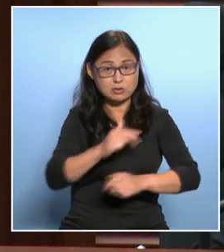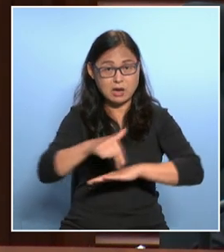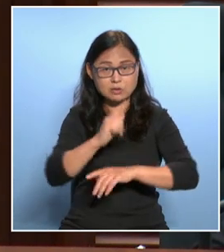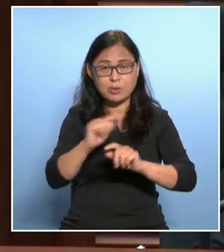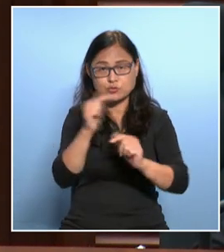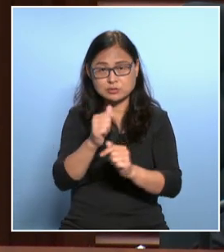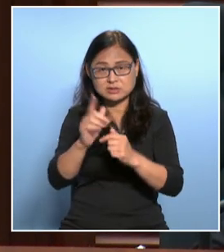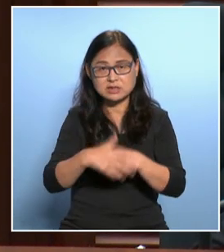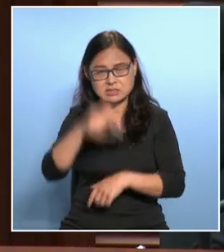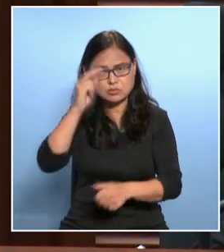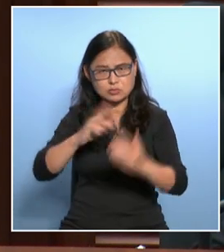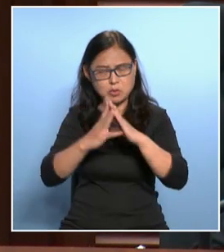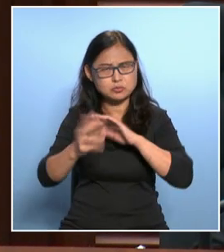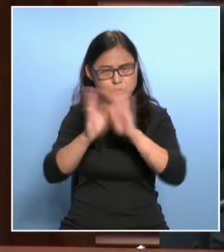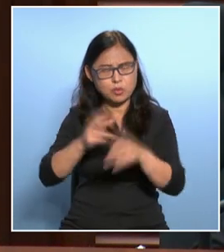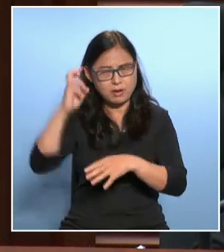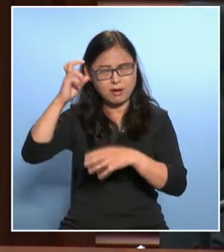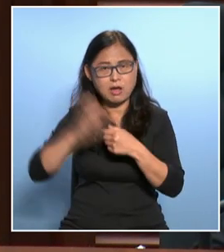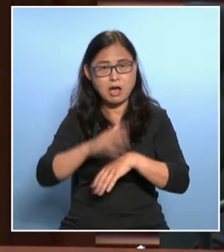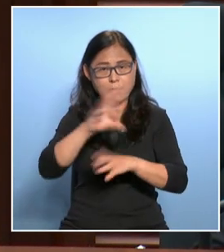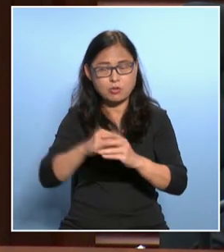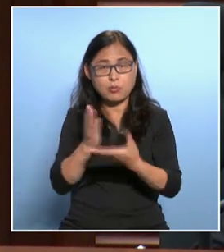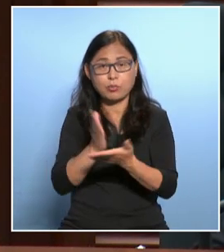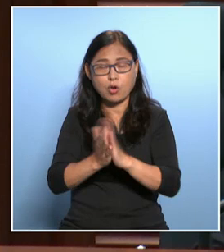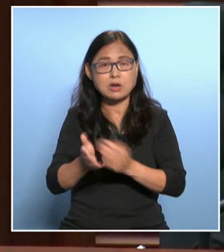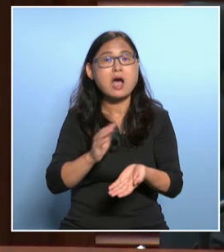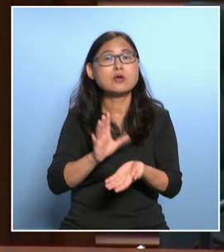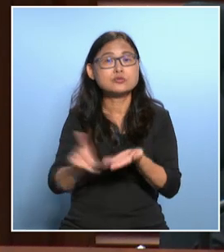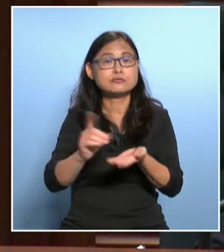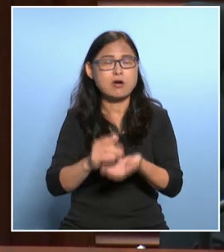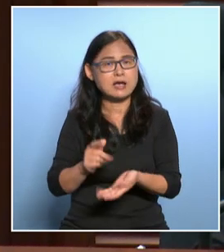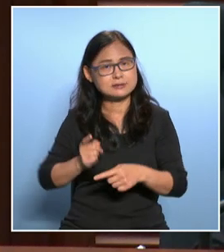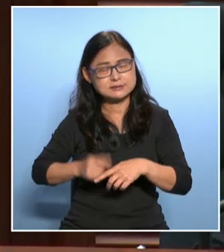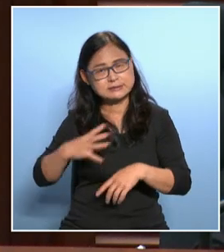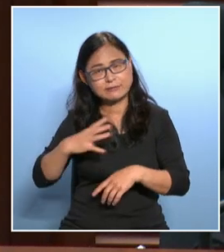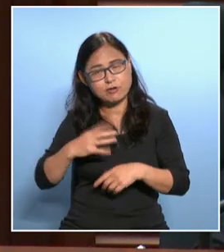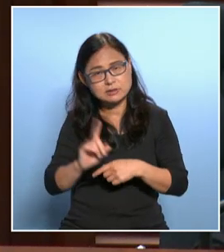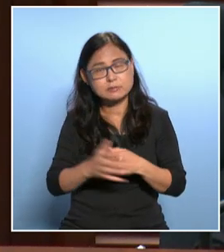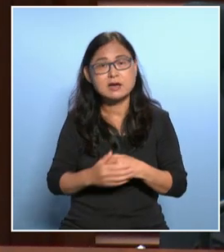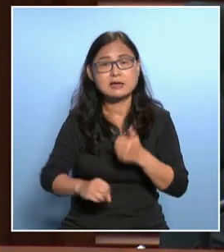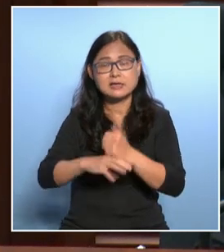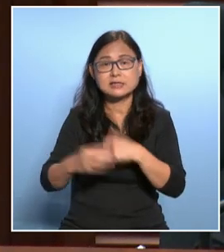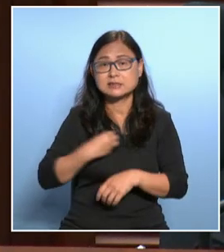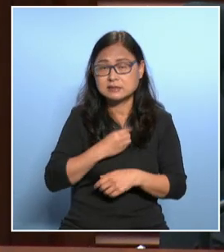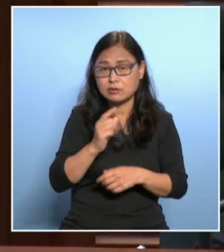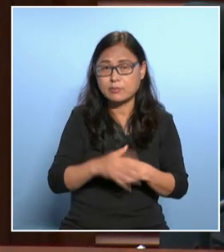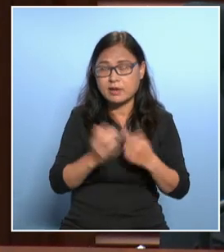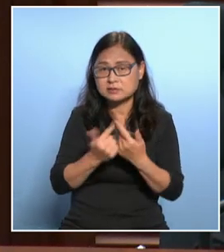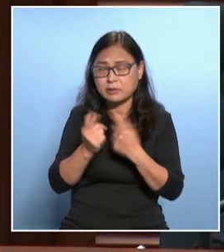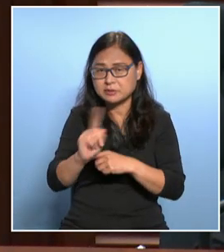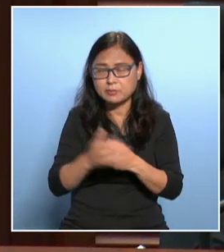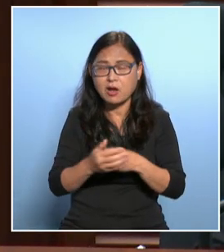patients. The HA consider the needs for various